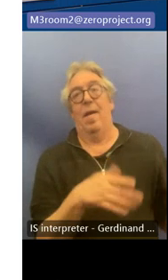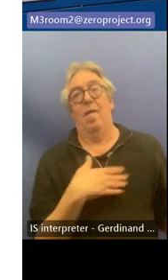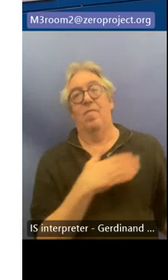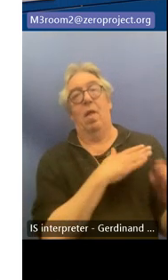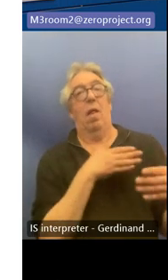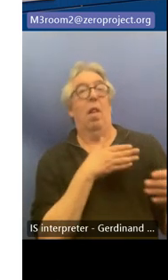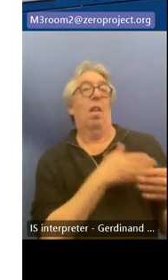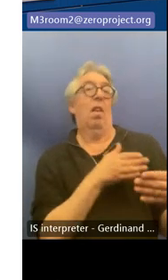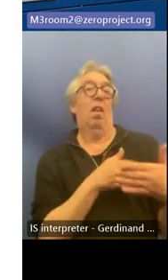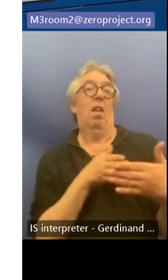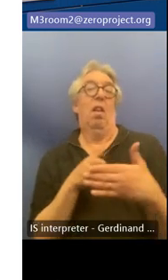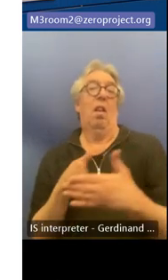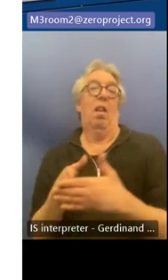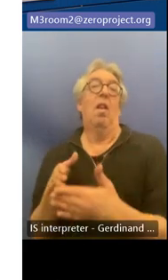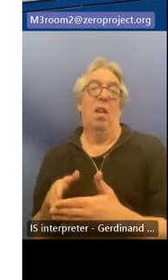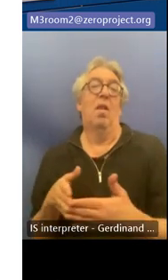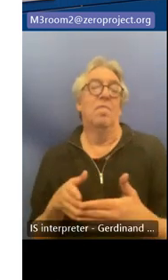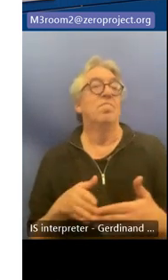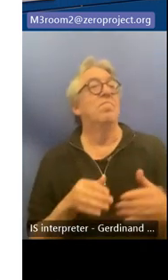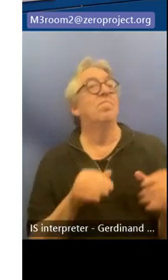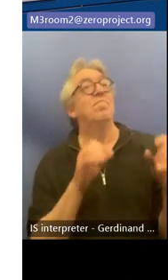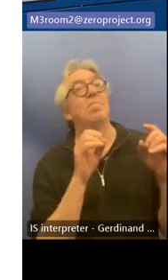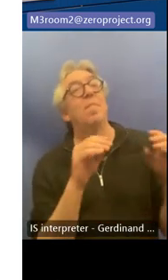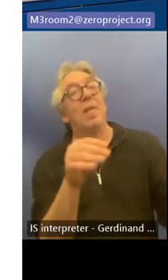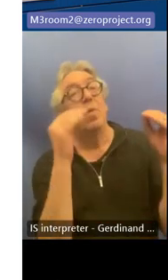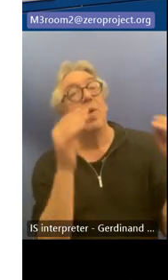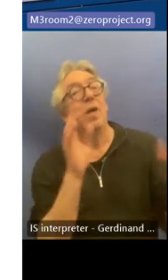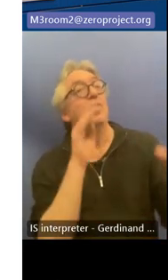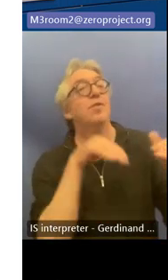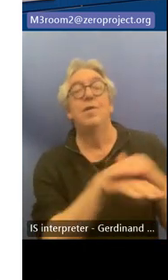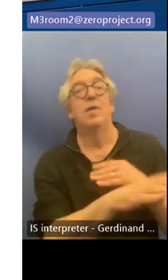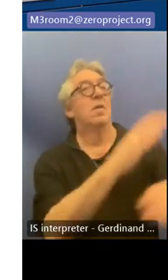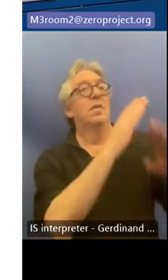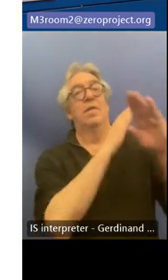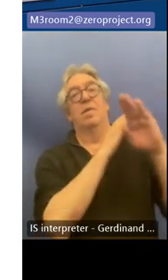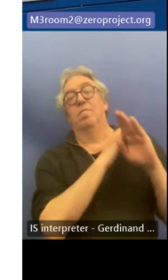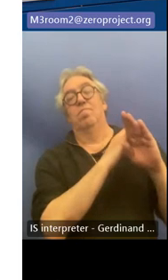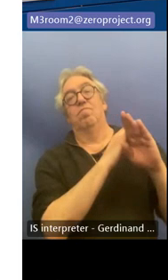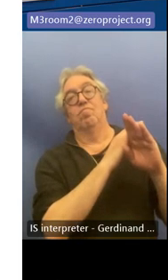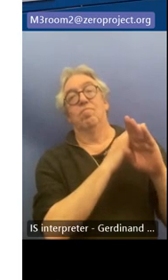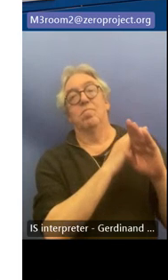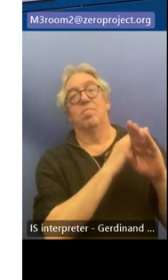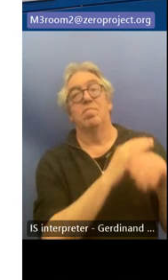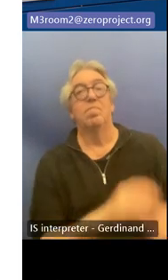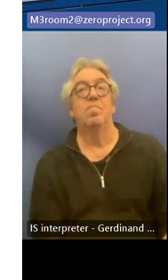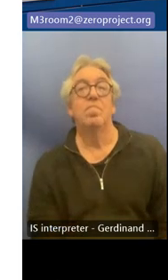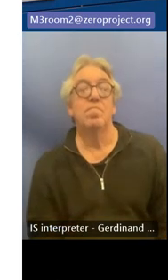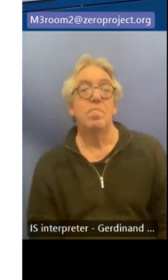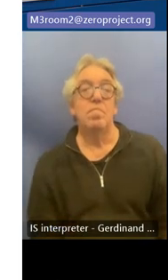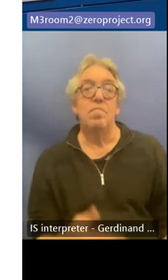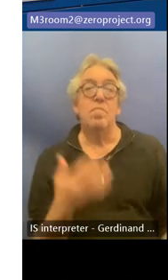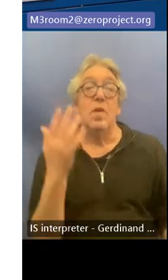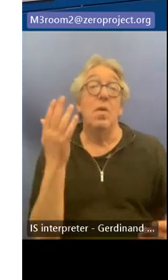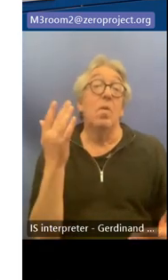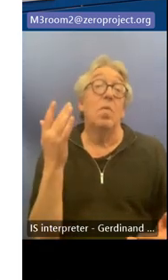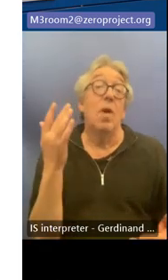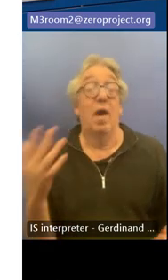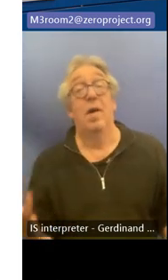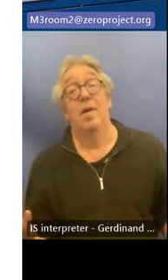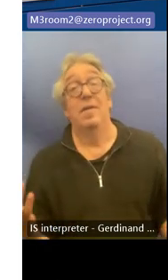in accessing to inclusive education and quality informal education because of the several limitations of